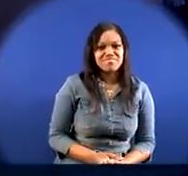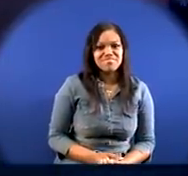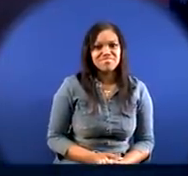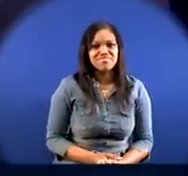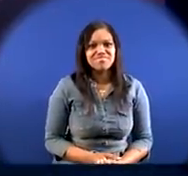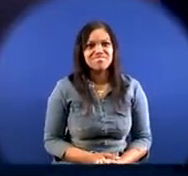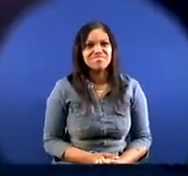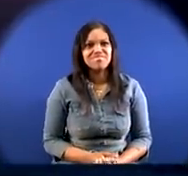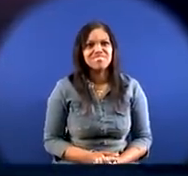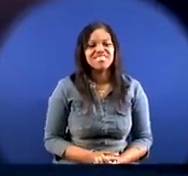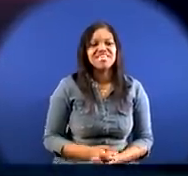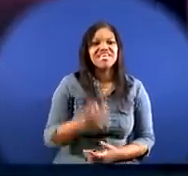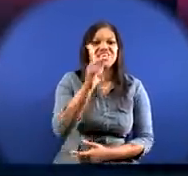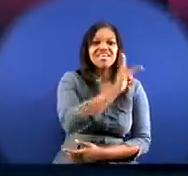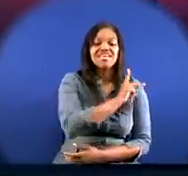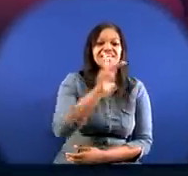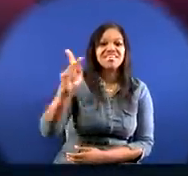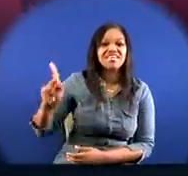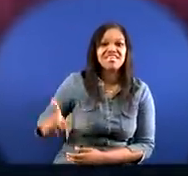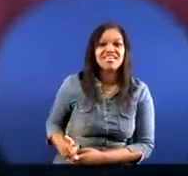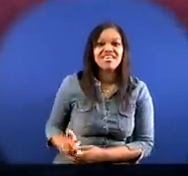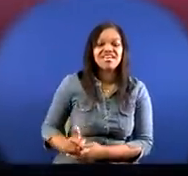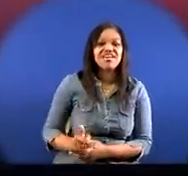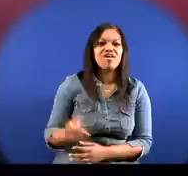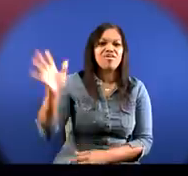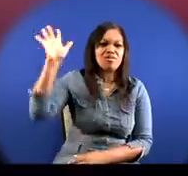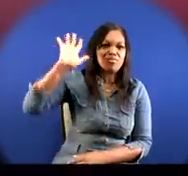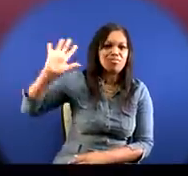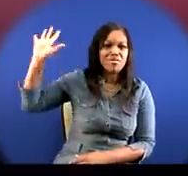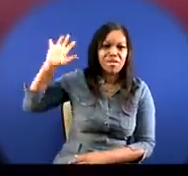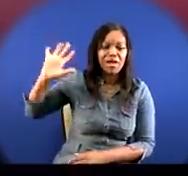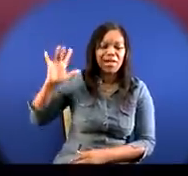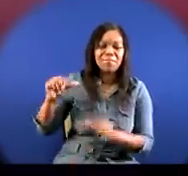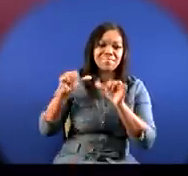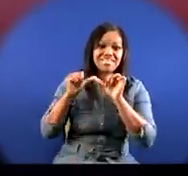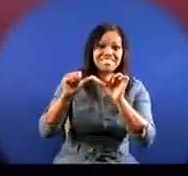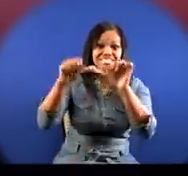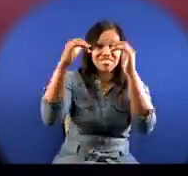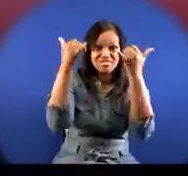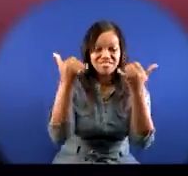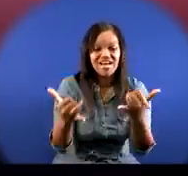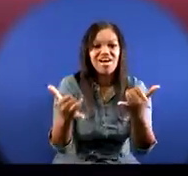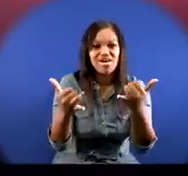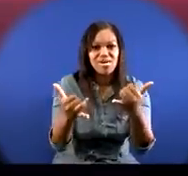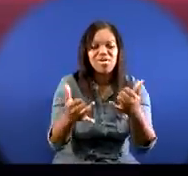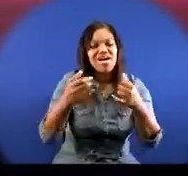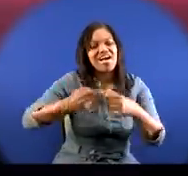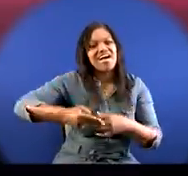Oh,